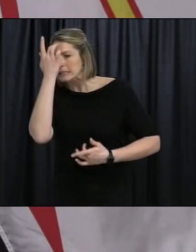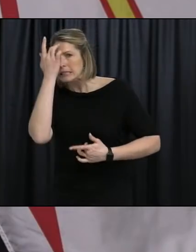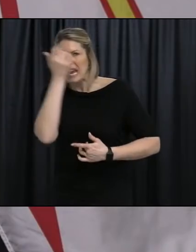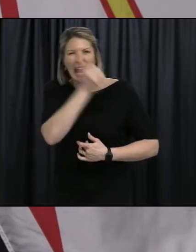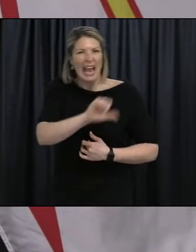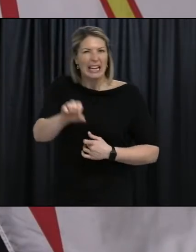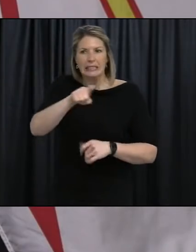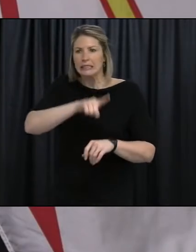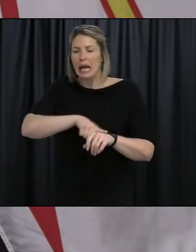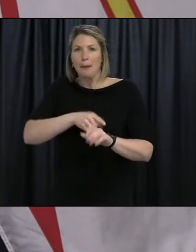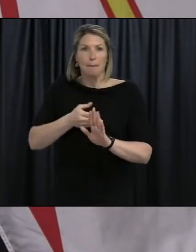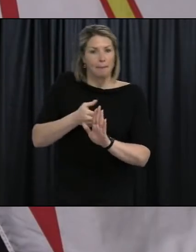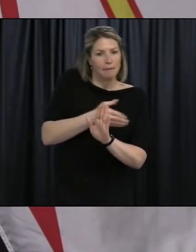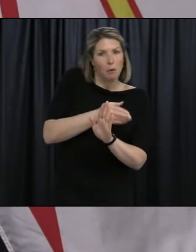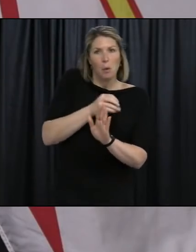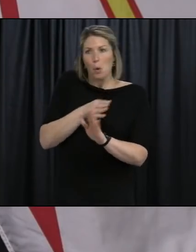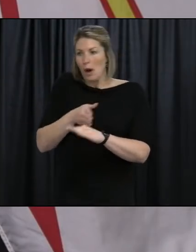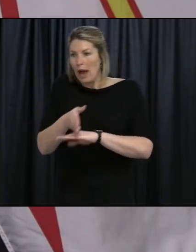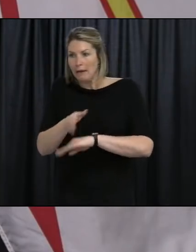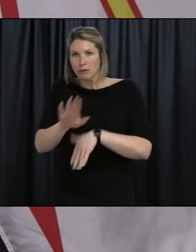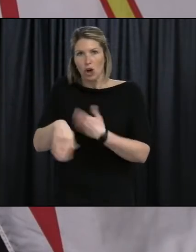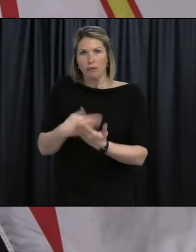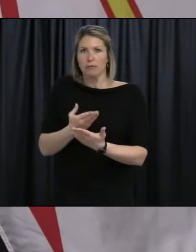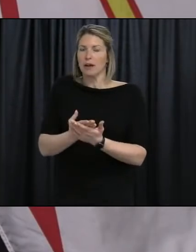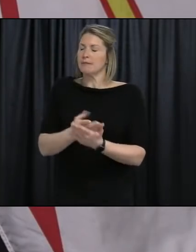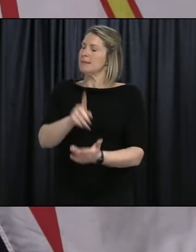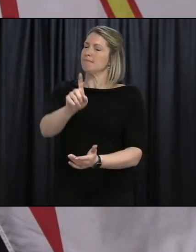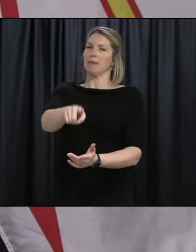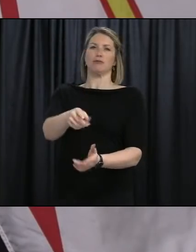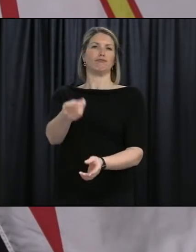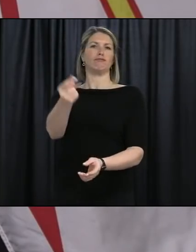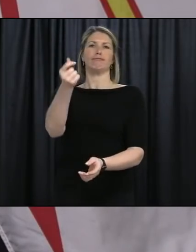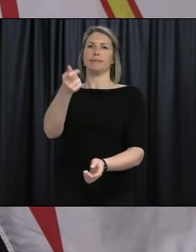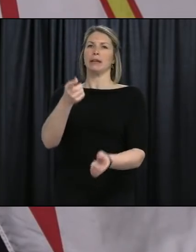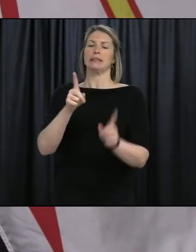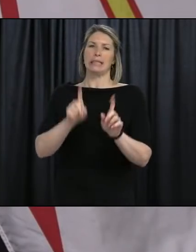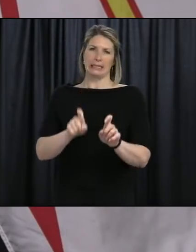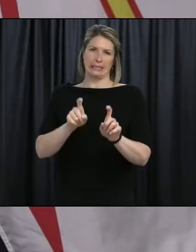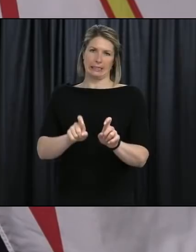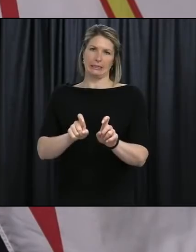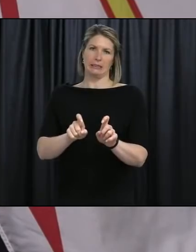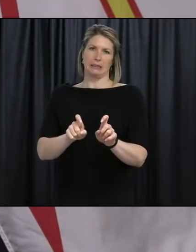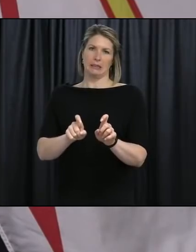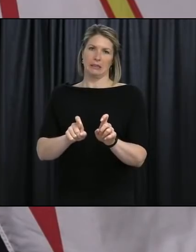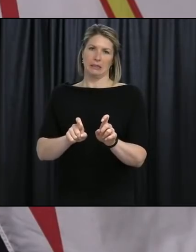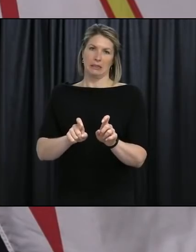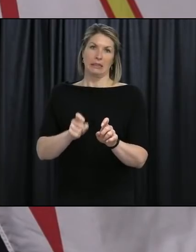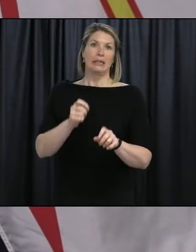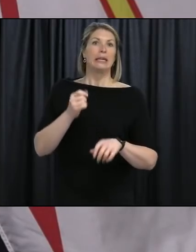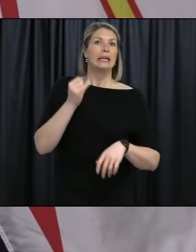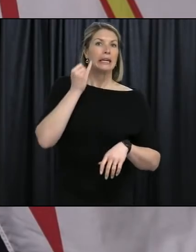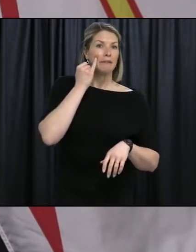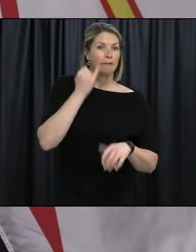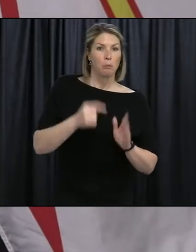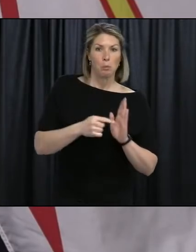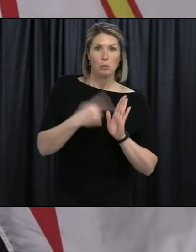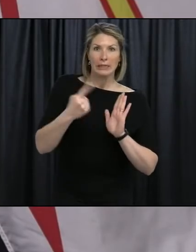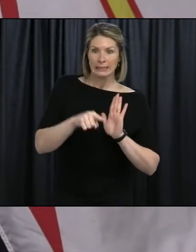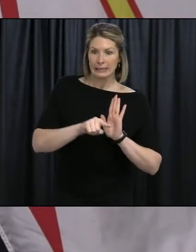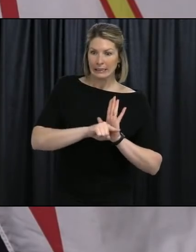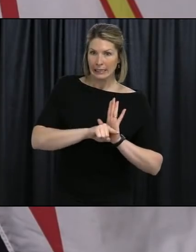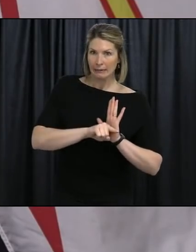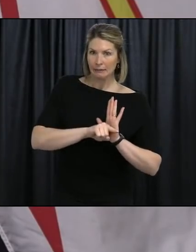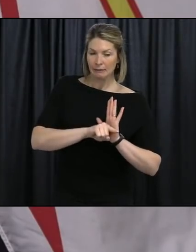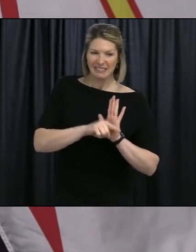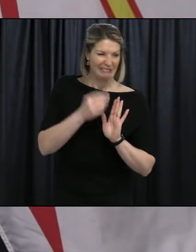symptoms, even if the symptom is mild, testing must be arranged. This testing must be arranged even if a negative test result was